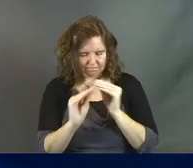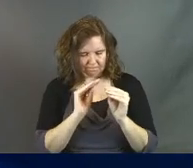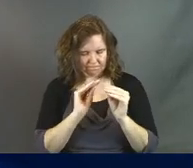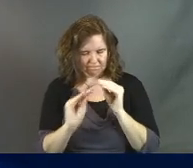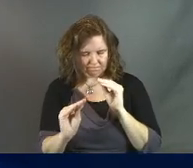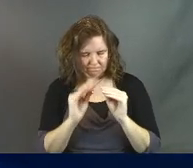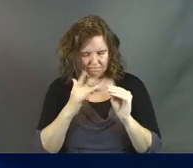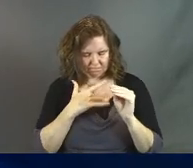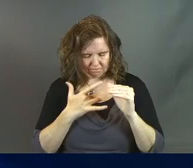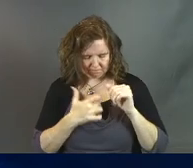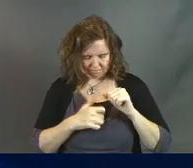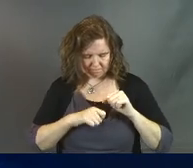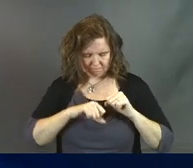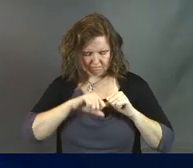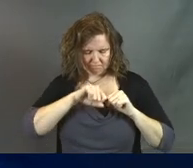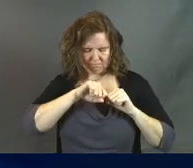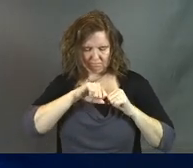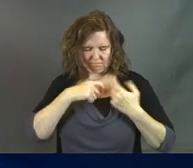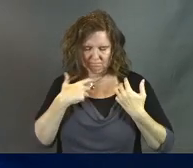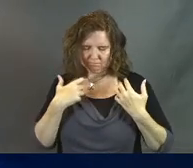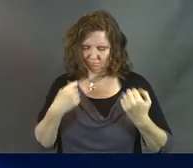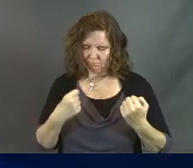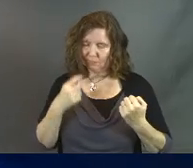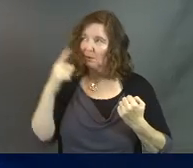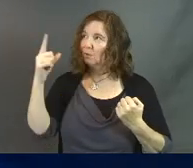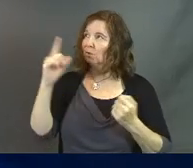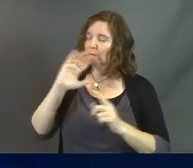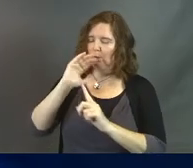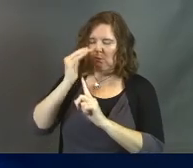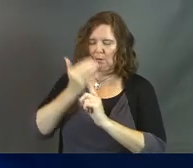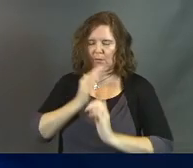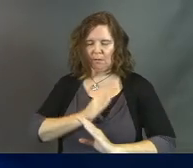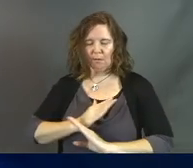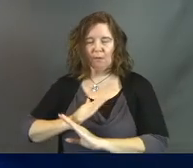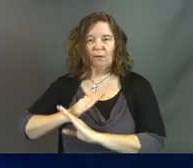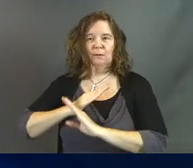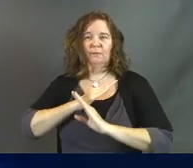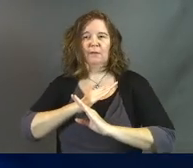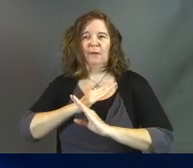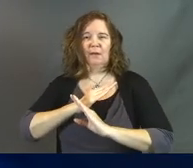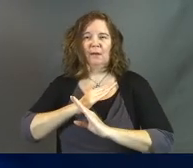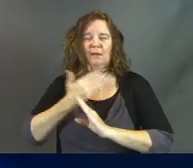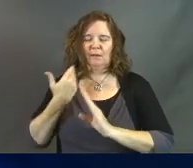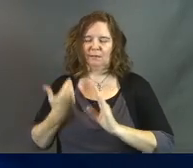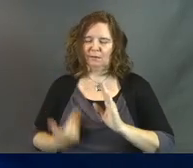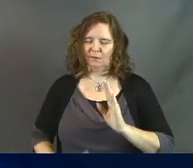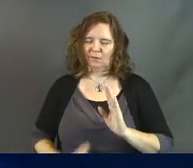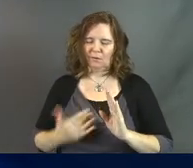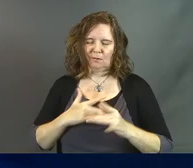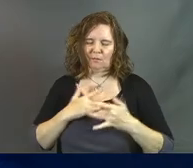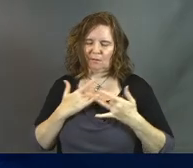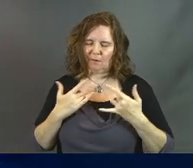pieces, put me back together. You are the defender.